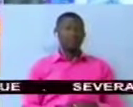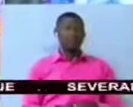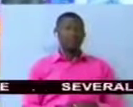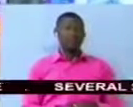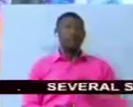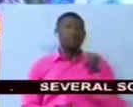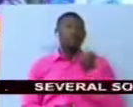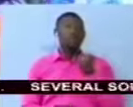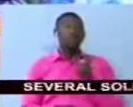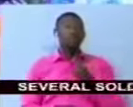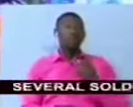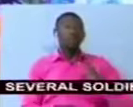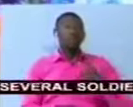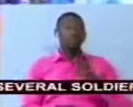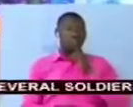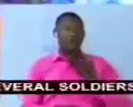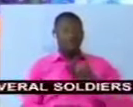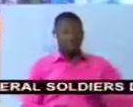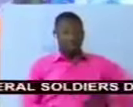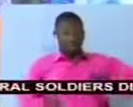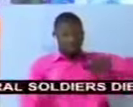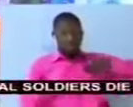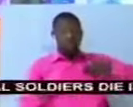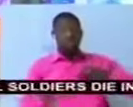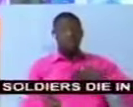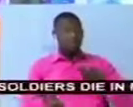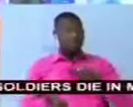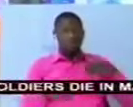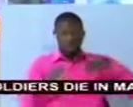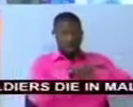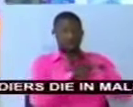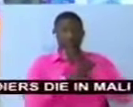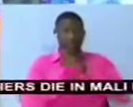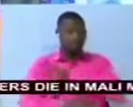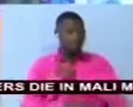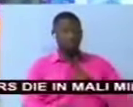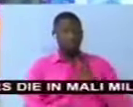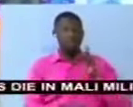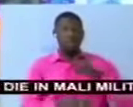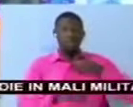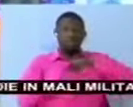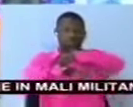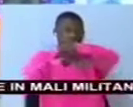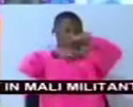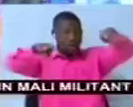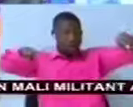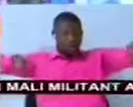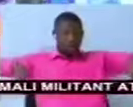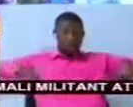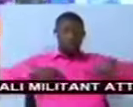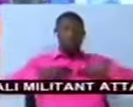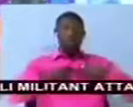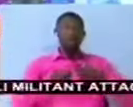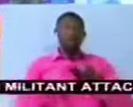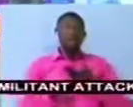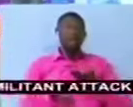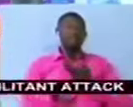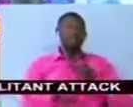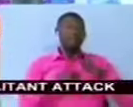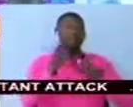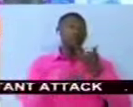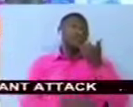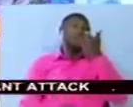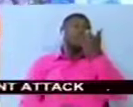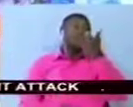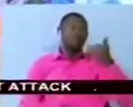Because those who were armed, they didn't enter, but they surround my compound. They were up to 8 people. ñu garé sen moto yi sa feuñ lampa yi moto yi